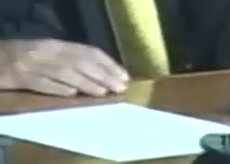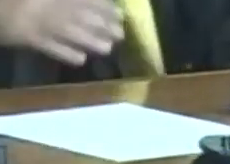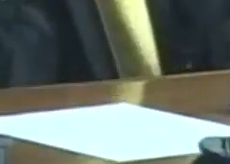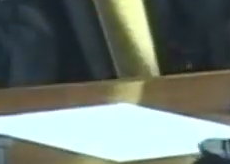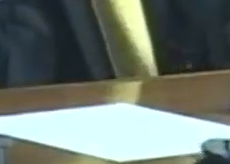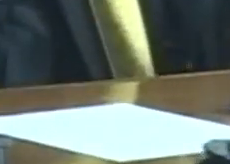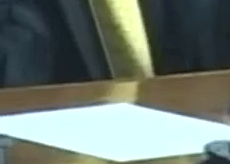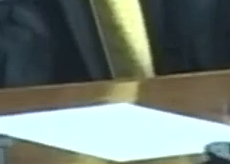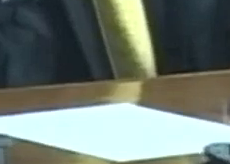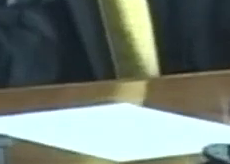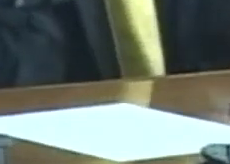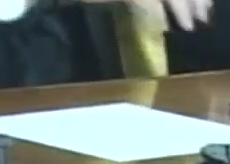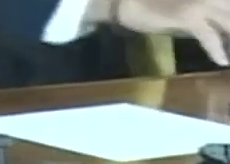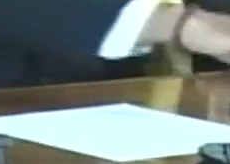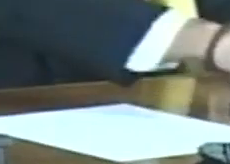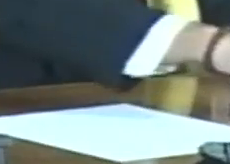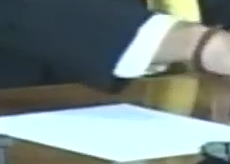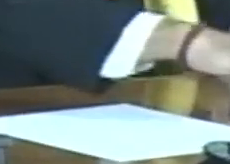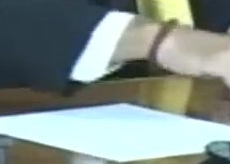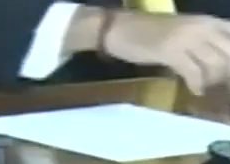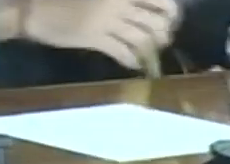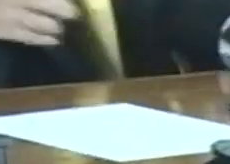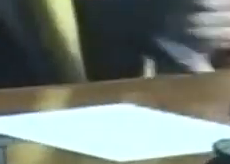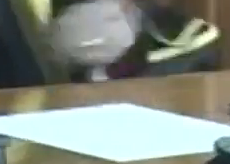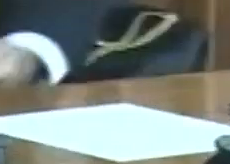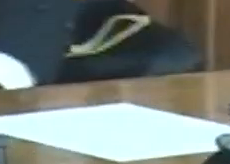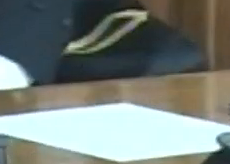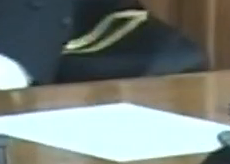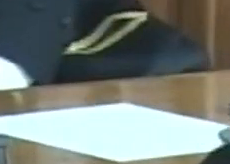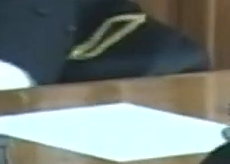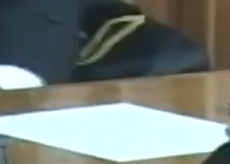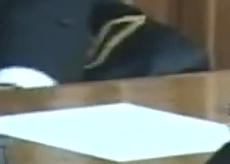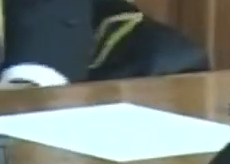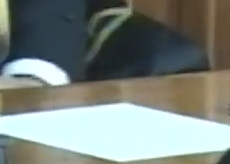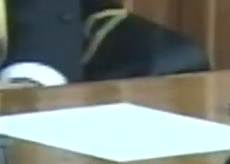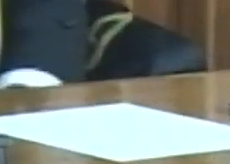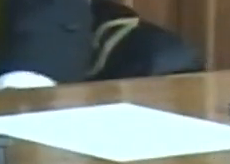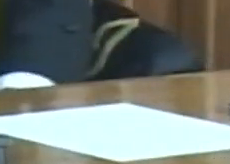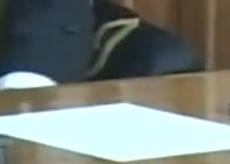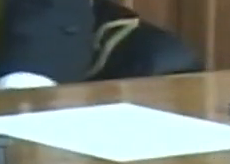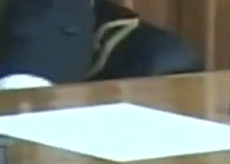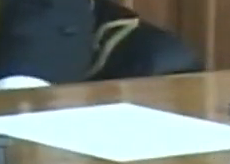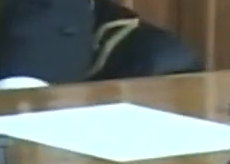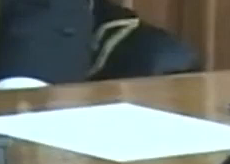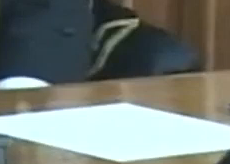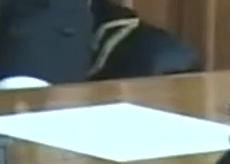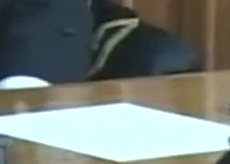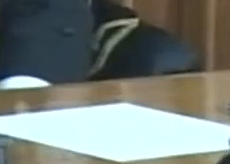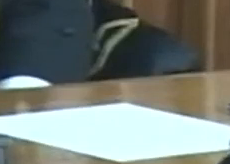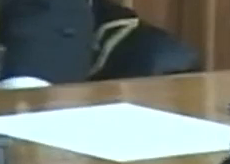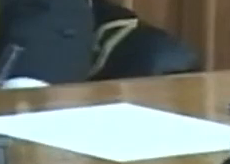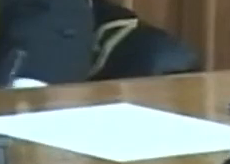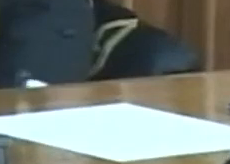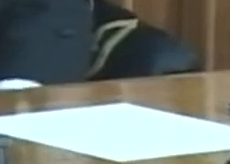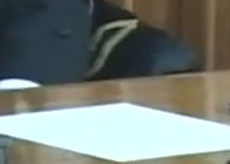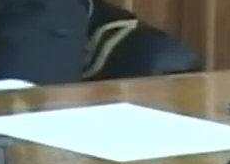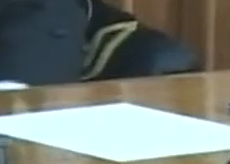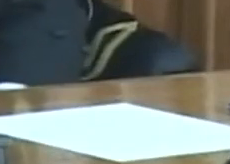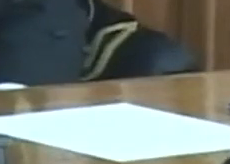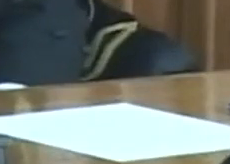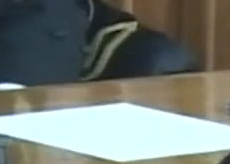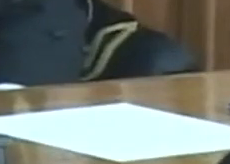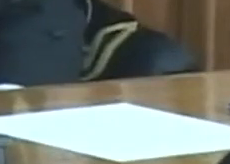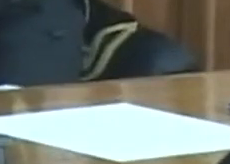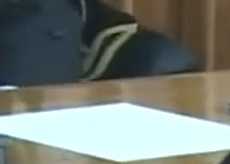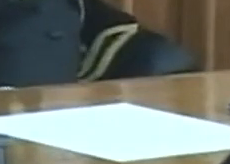Fund, for the year 2013-2014 and 2014-2015. Annual report of land